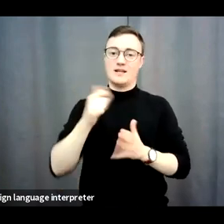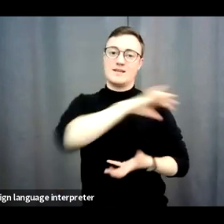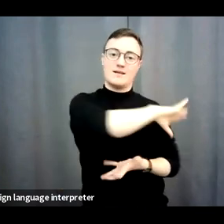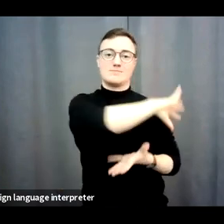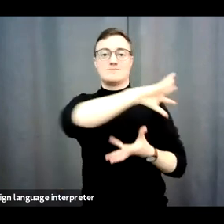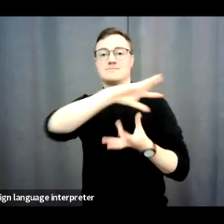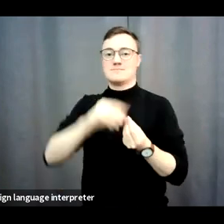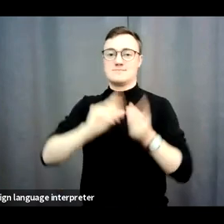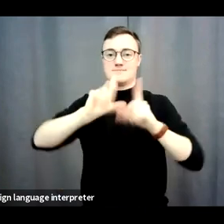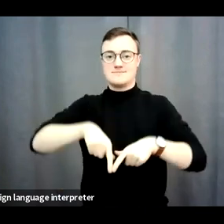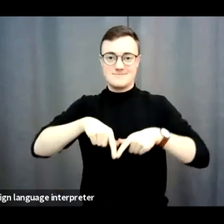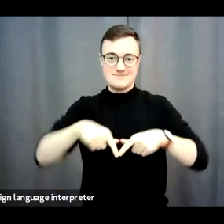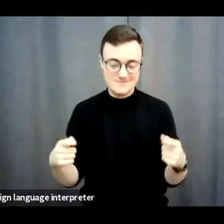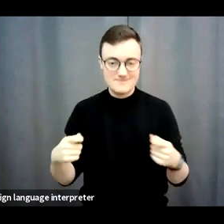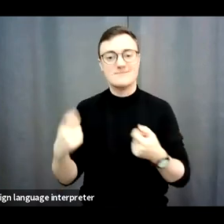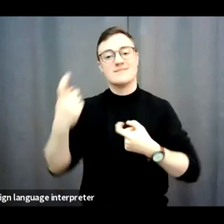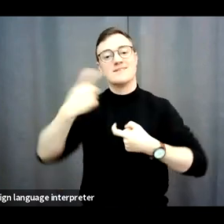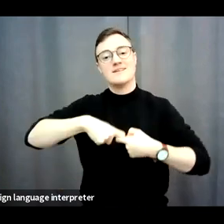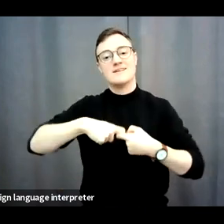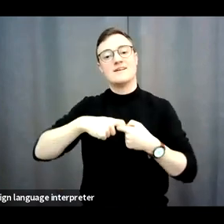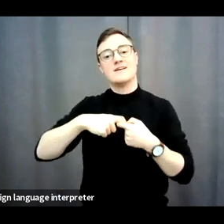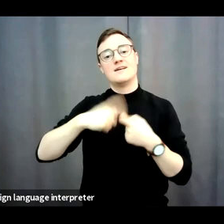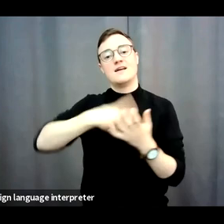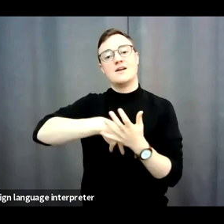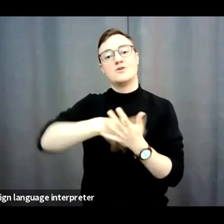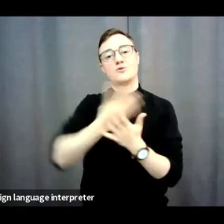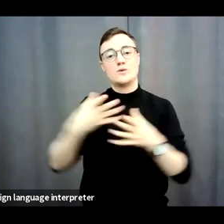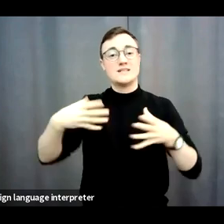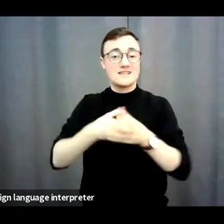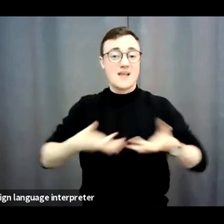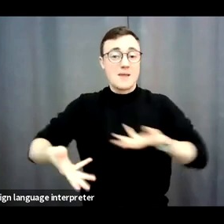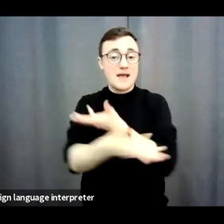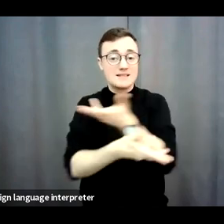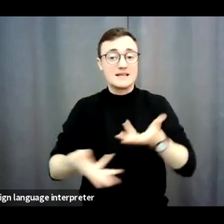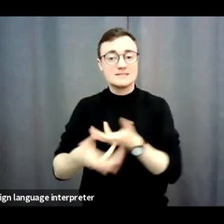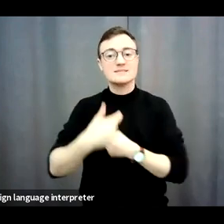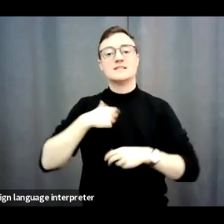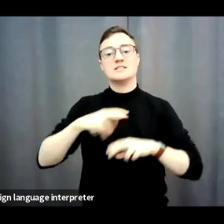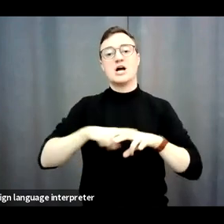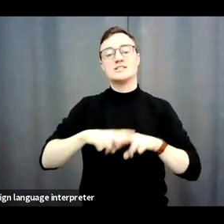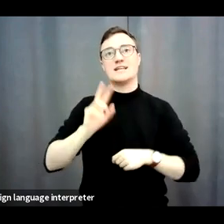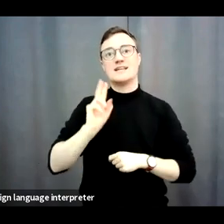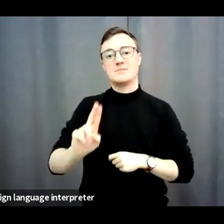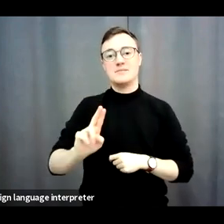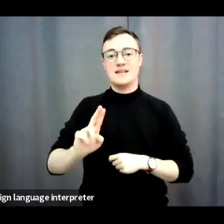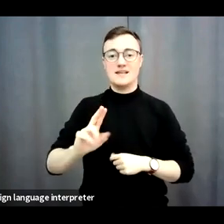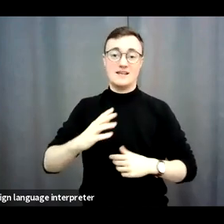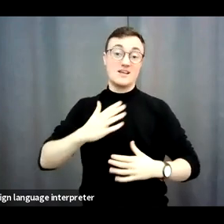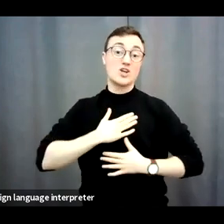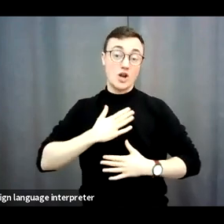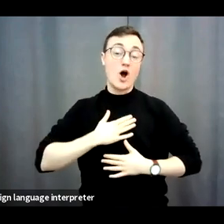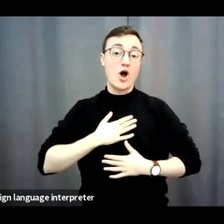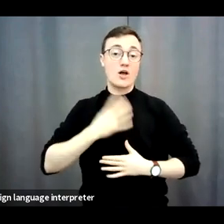talking about in terms of Nordic cooperation. I'm very glad that Nordic Welfare Center